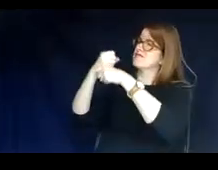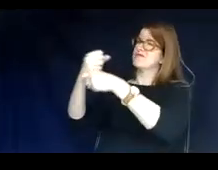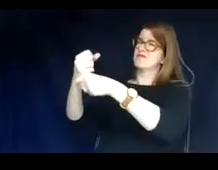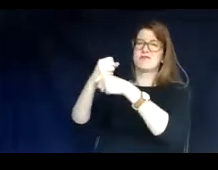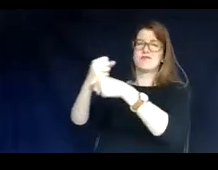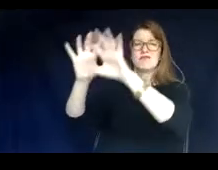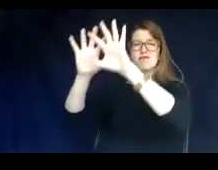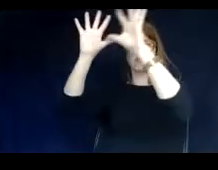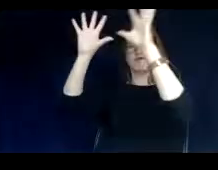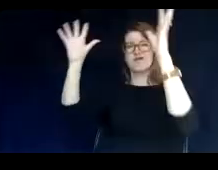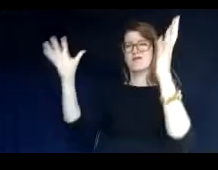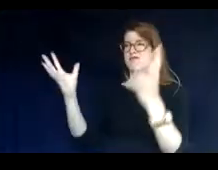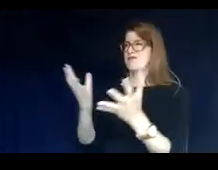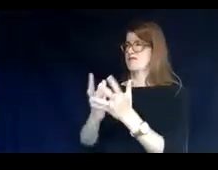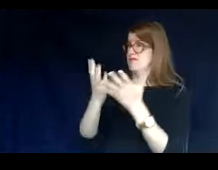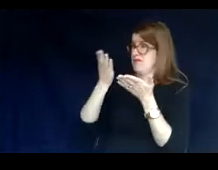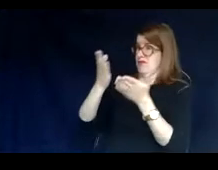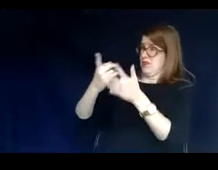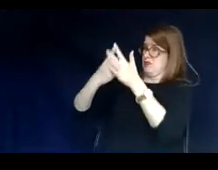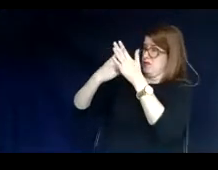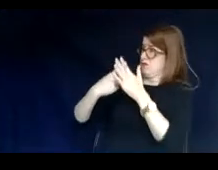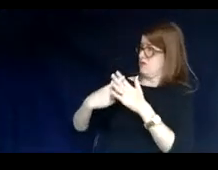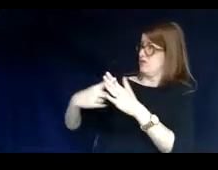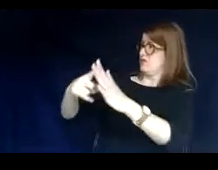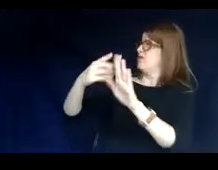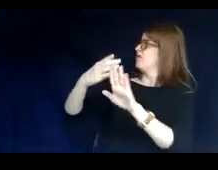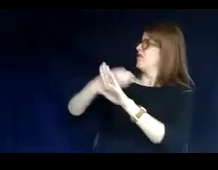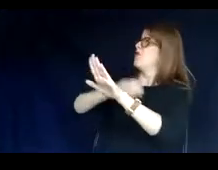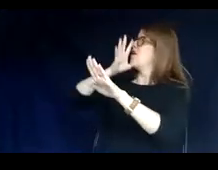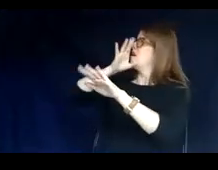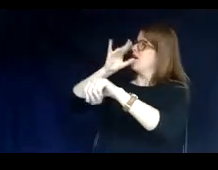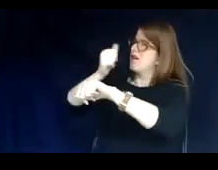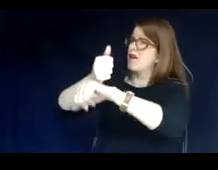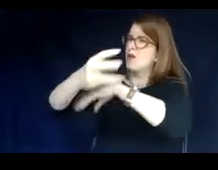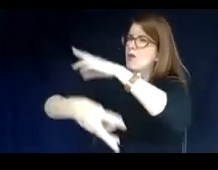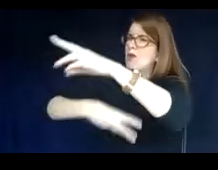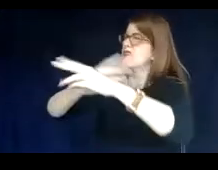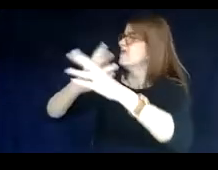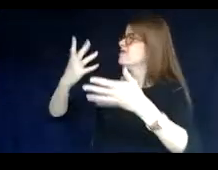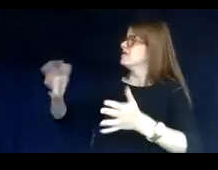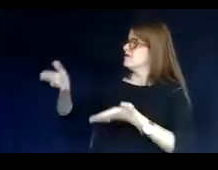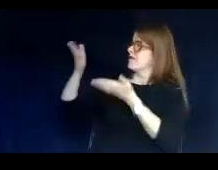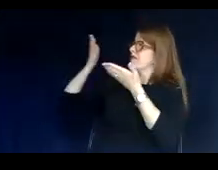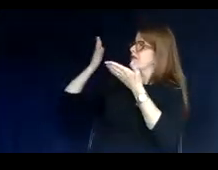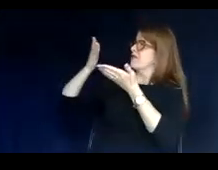creation, there at the start, before the beginning of